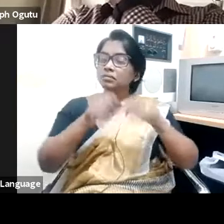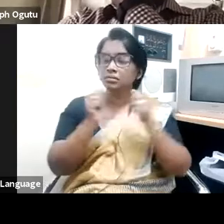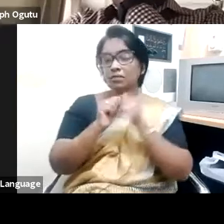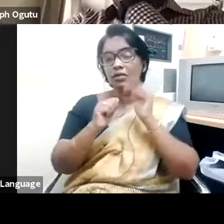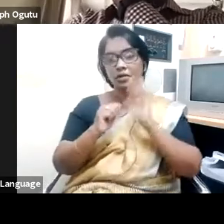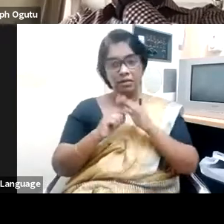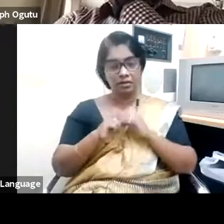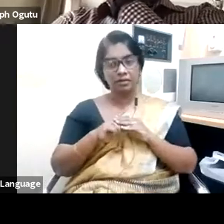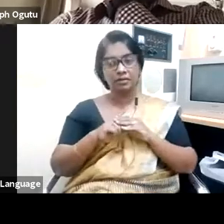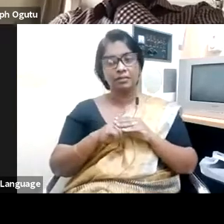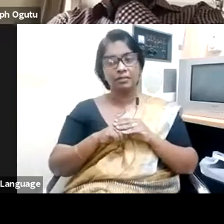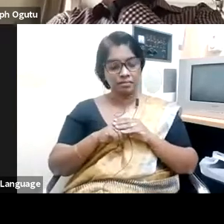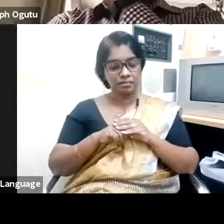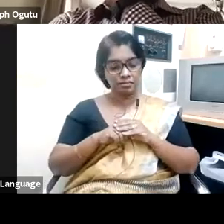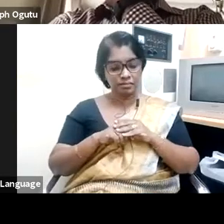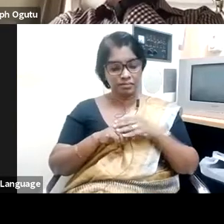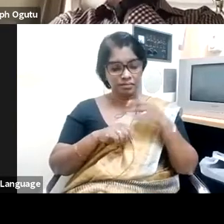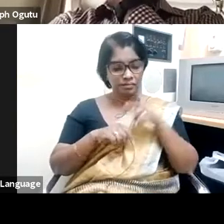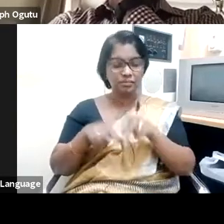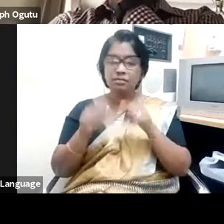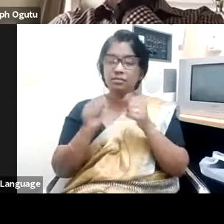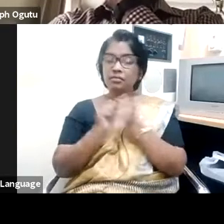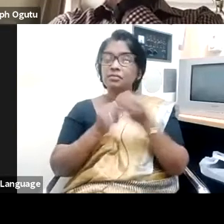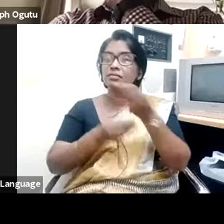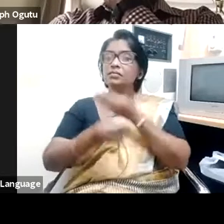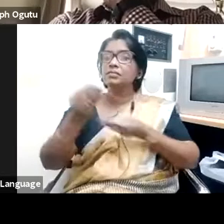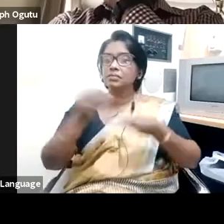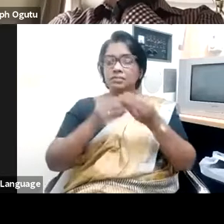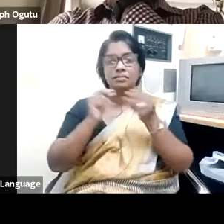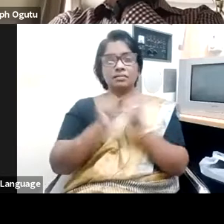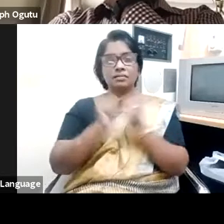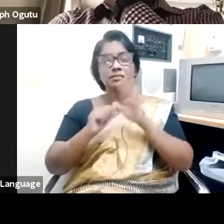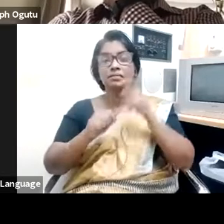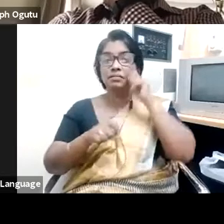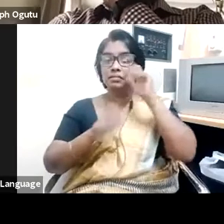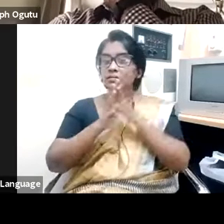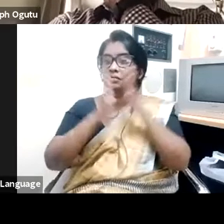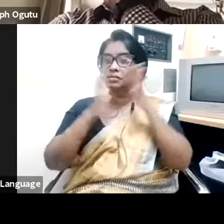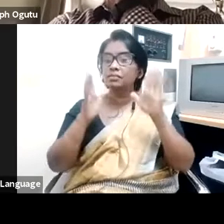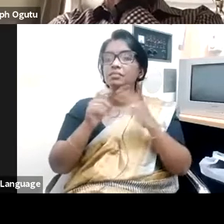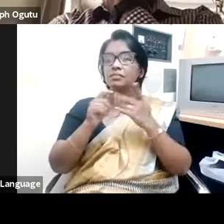more for or to those companies that does business that way.